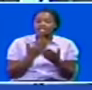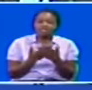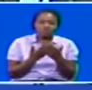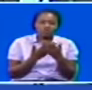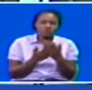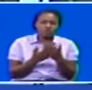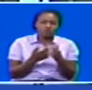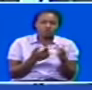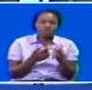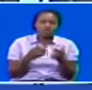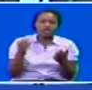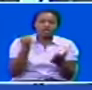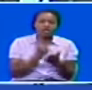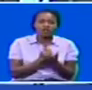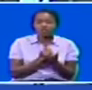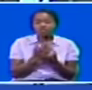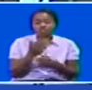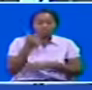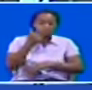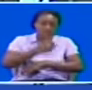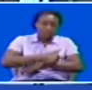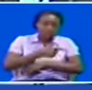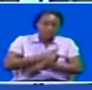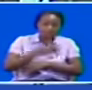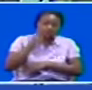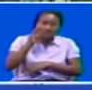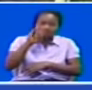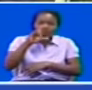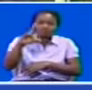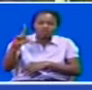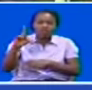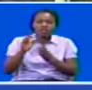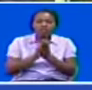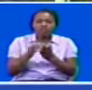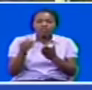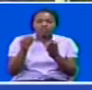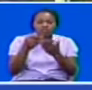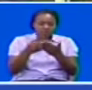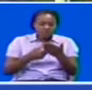us from Capitol Hill on that petroleum bill, as well as the other statements and